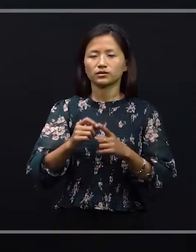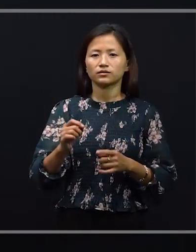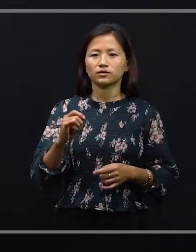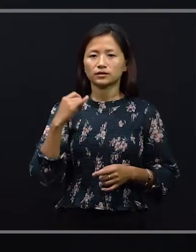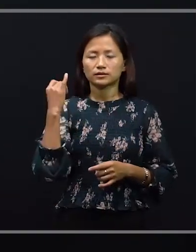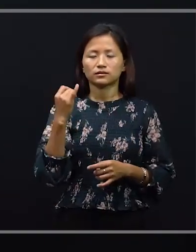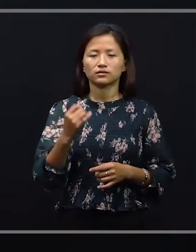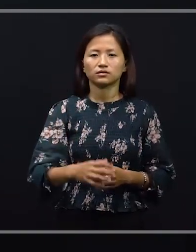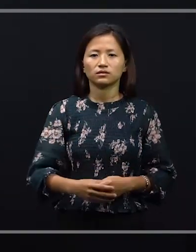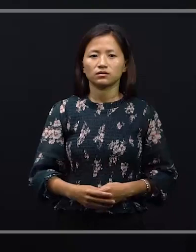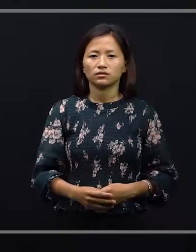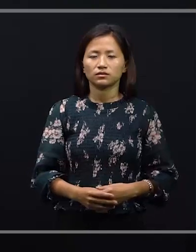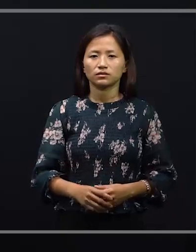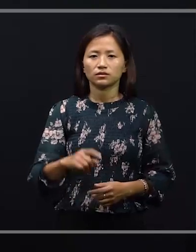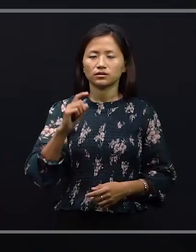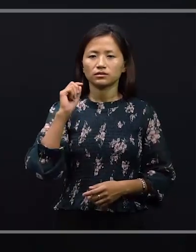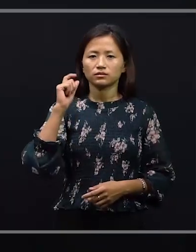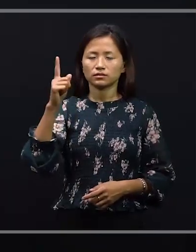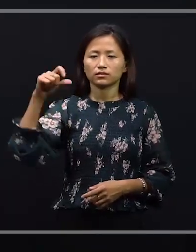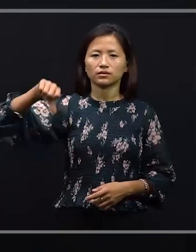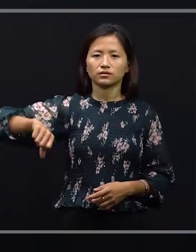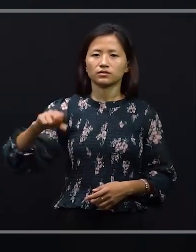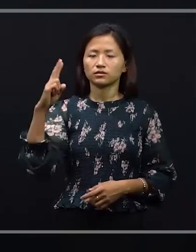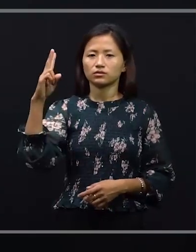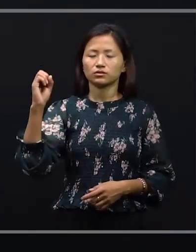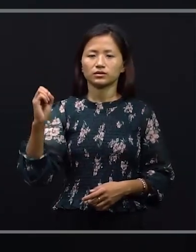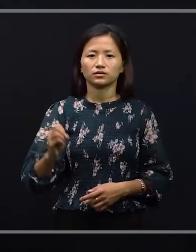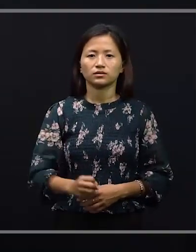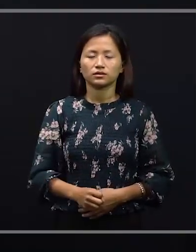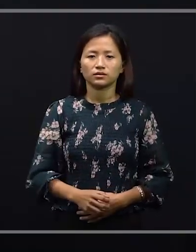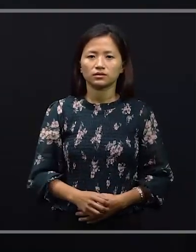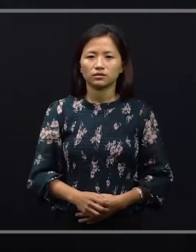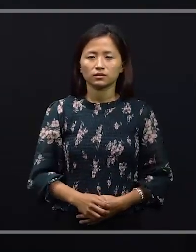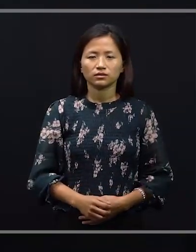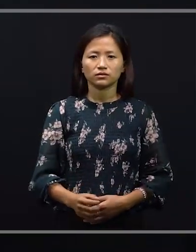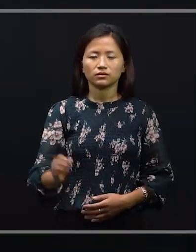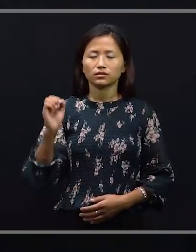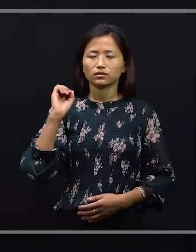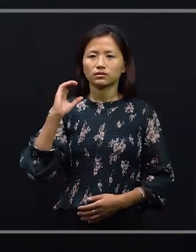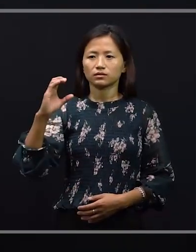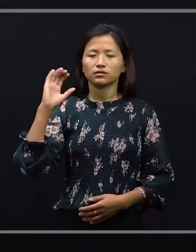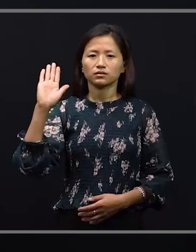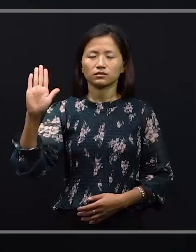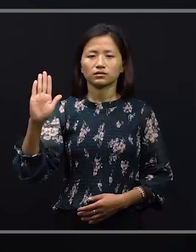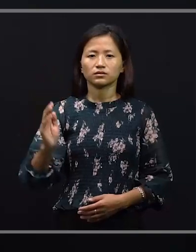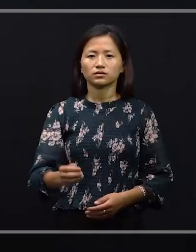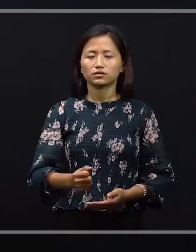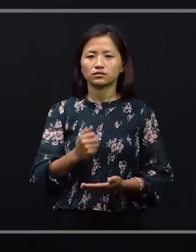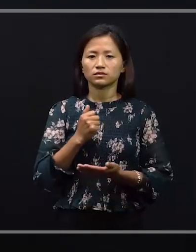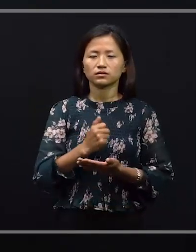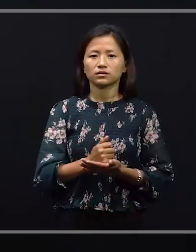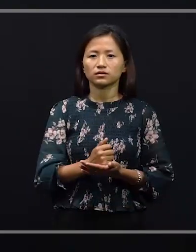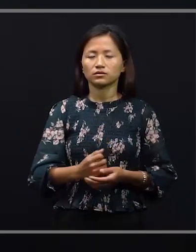what happened was in 1920, okay, in 1920, the Congress, they decided to go